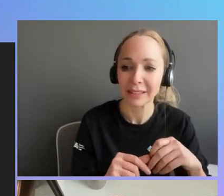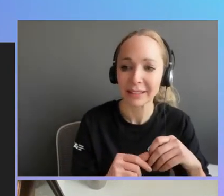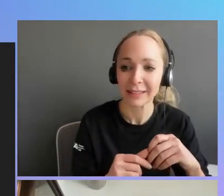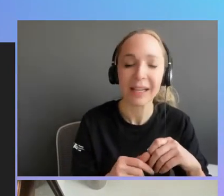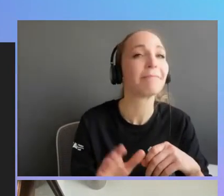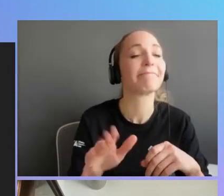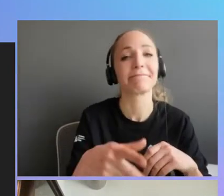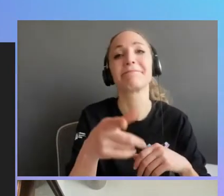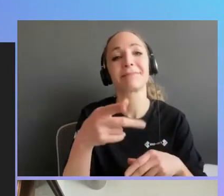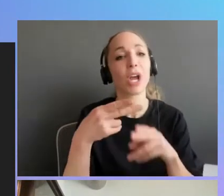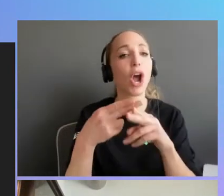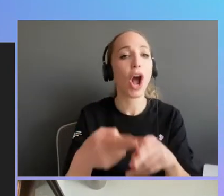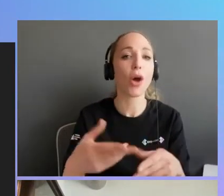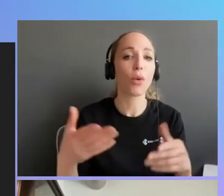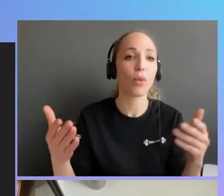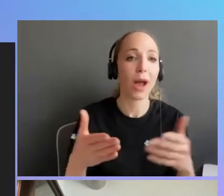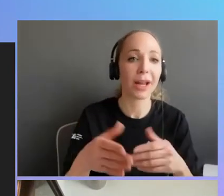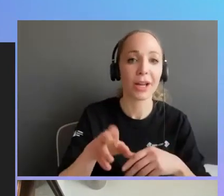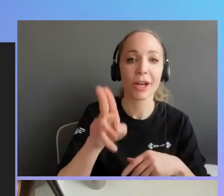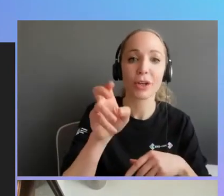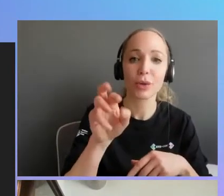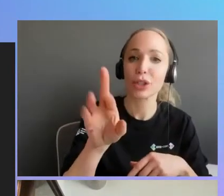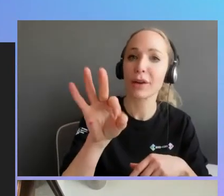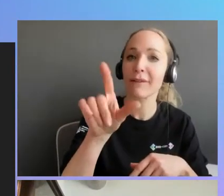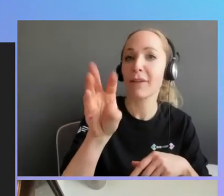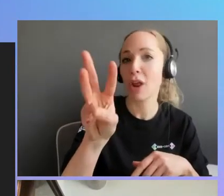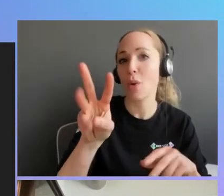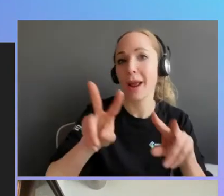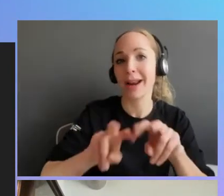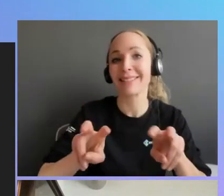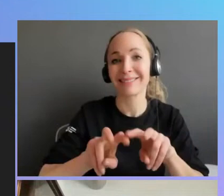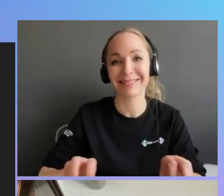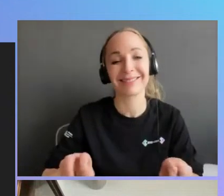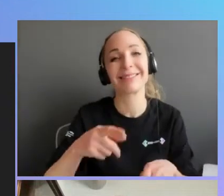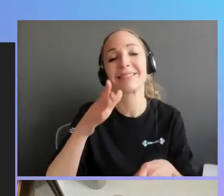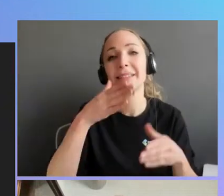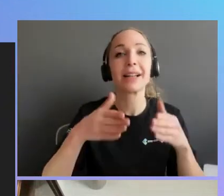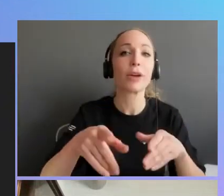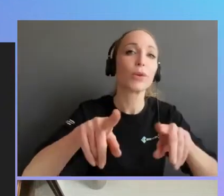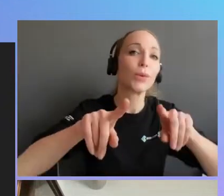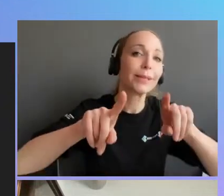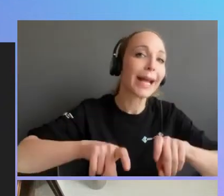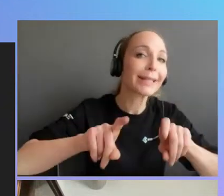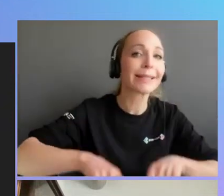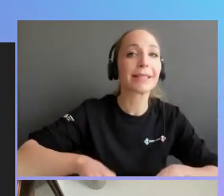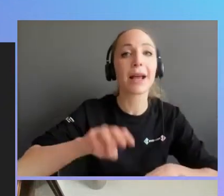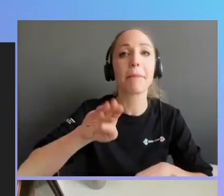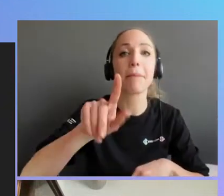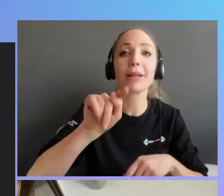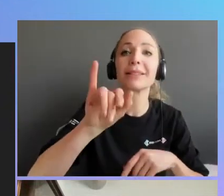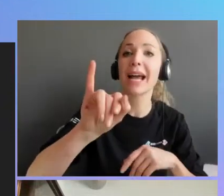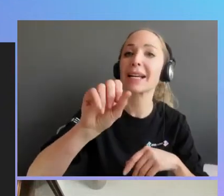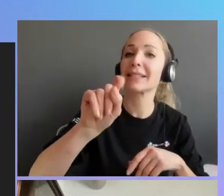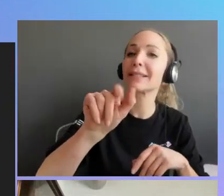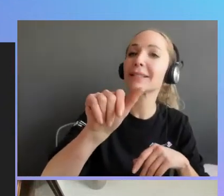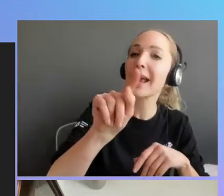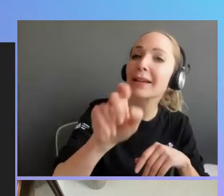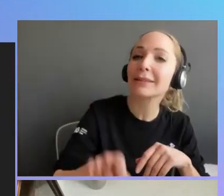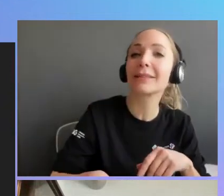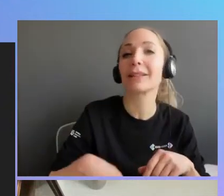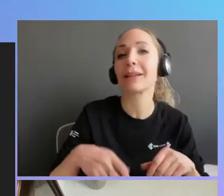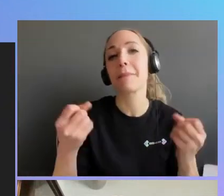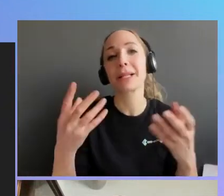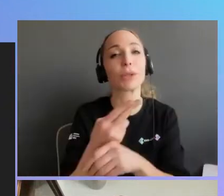All right, so it's called user flow analysis, and it will let you test multi-state, multi-page complex user flows, like a